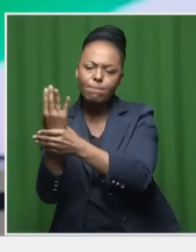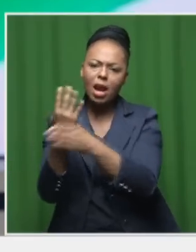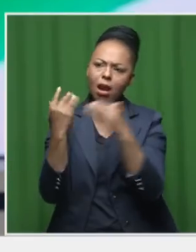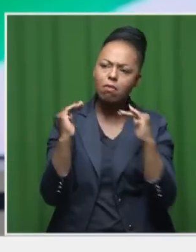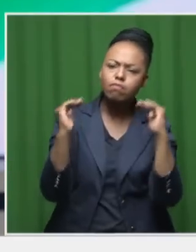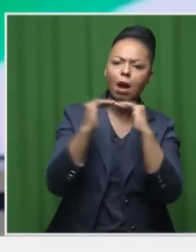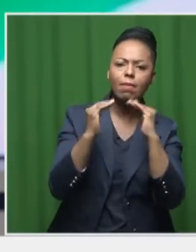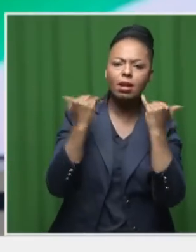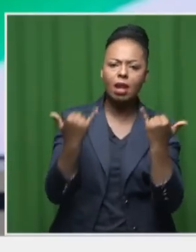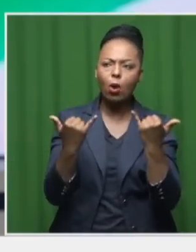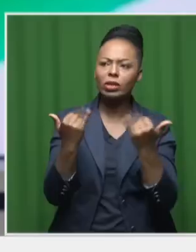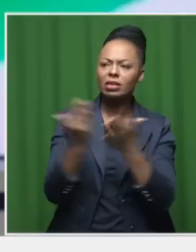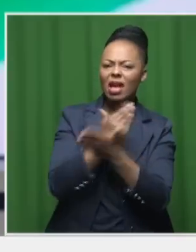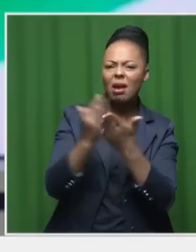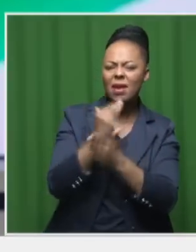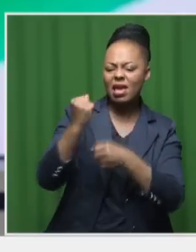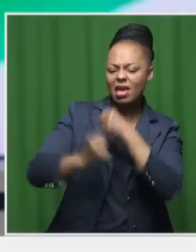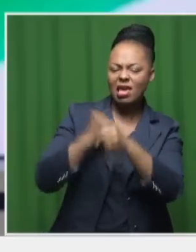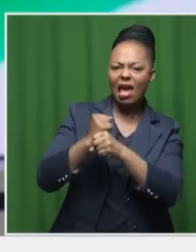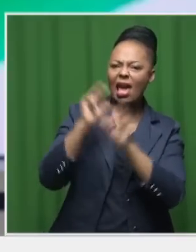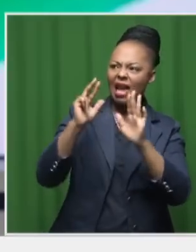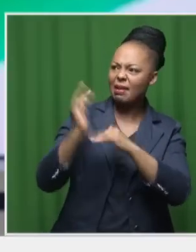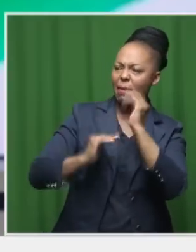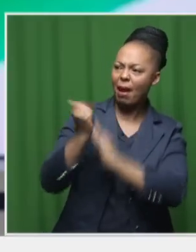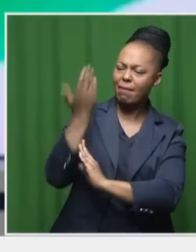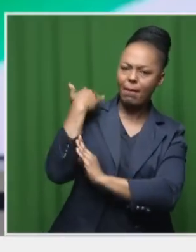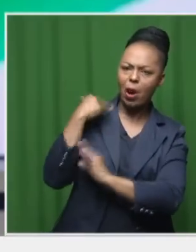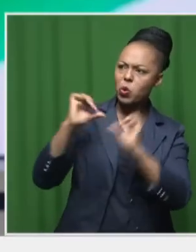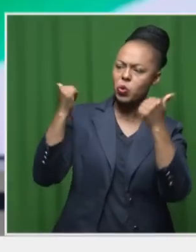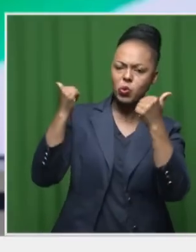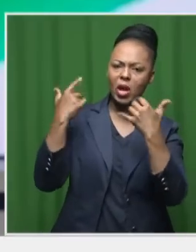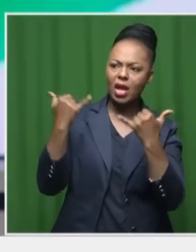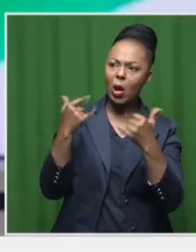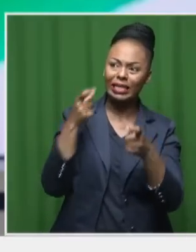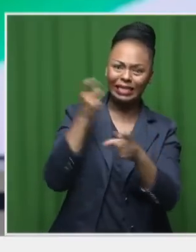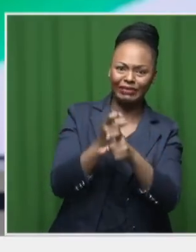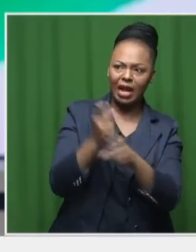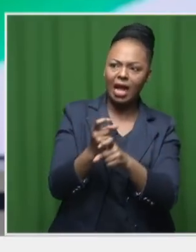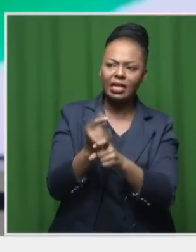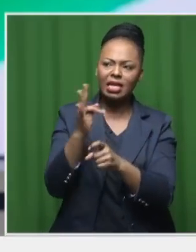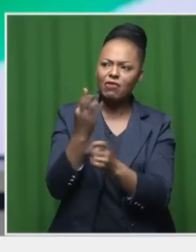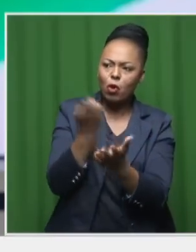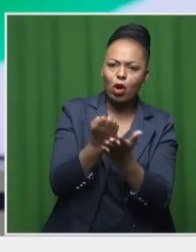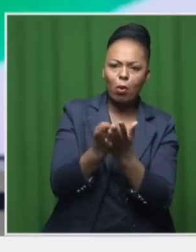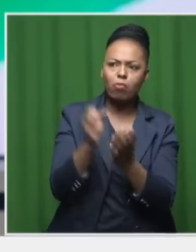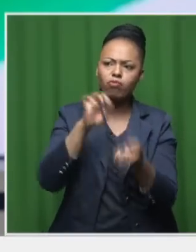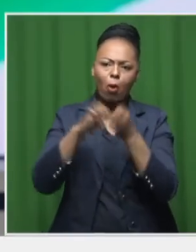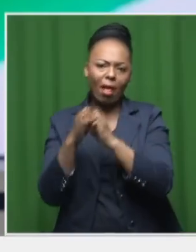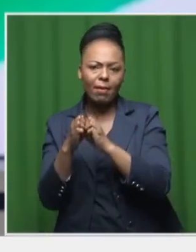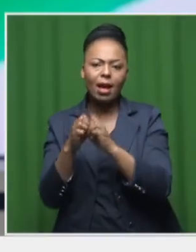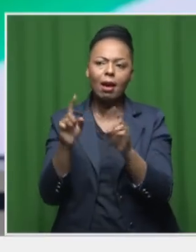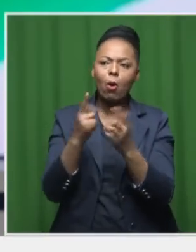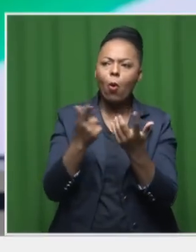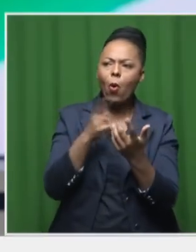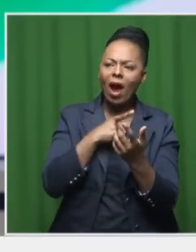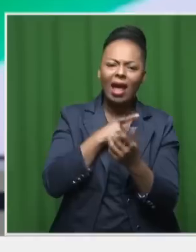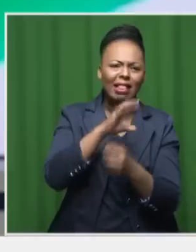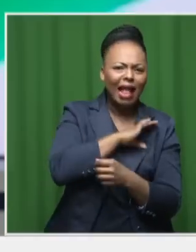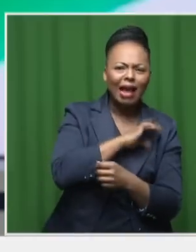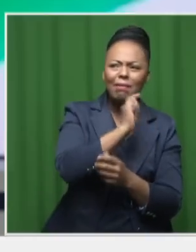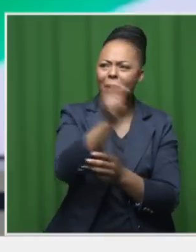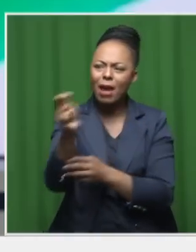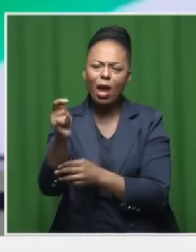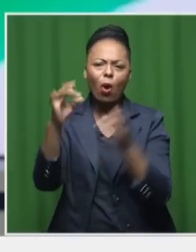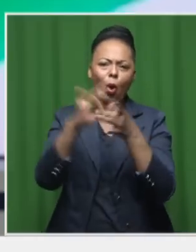that we built about 8 years ago, we're a fintech, we're a startup. It's really tough to operate in these economic climates. Our clients pay more on their home loans, their car loans.